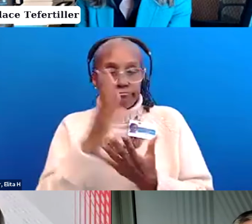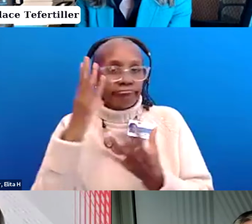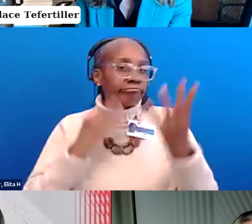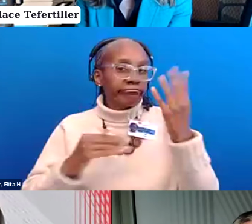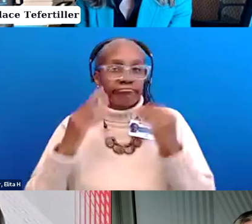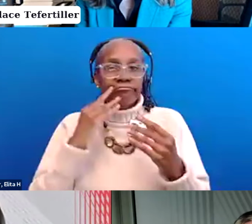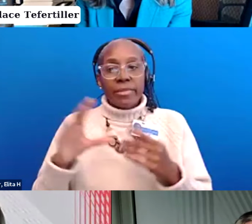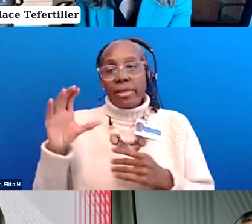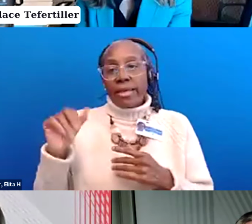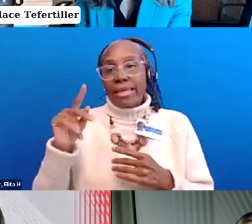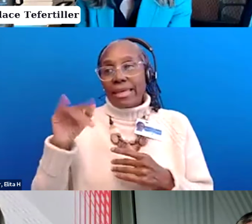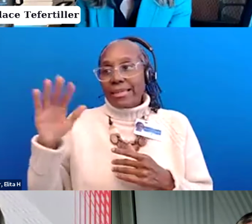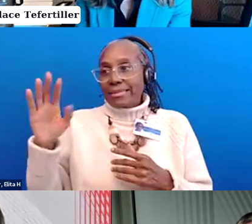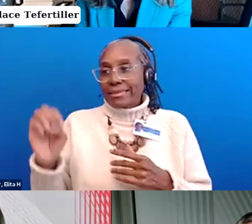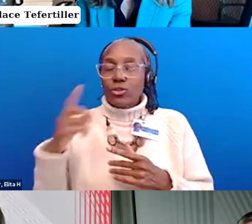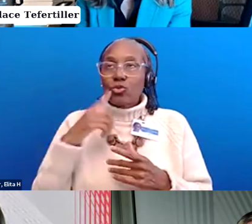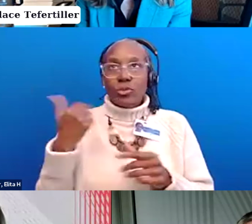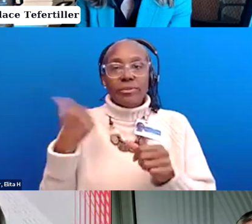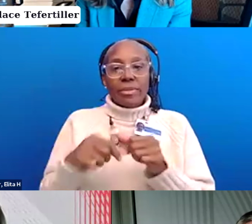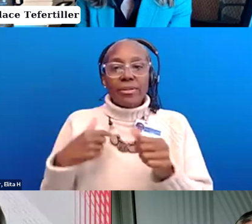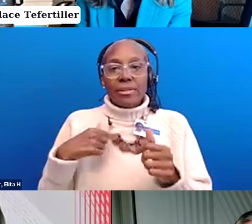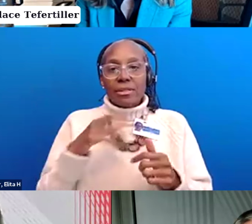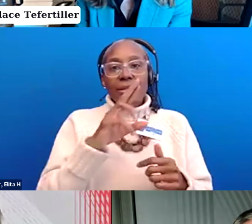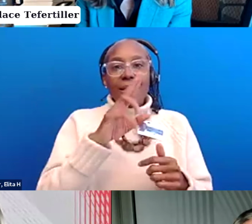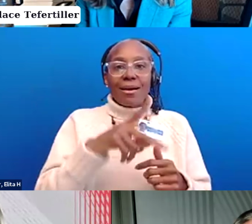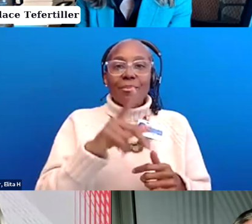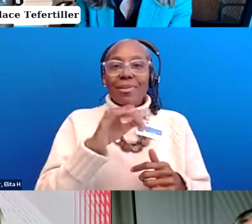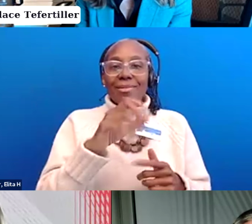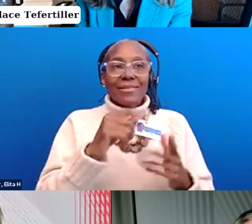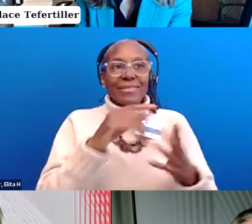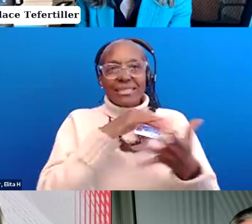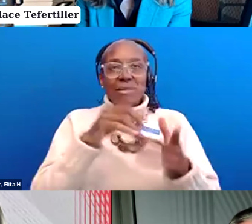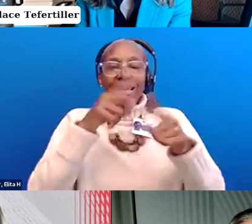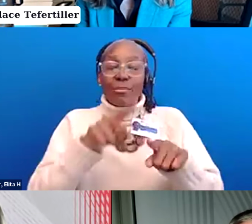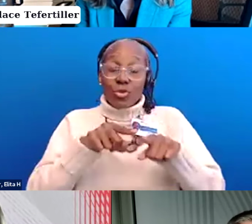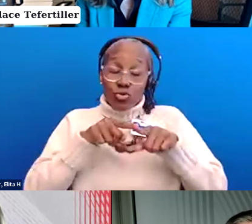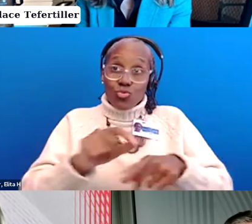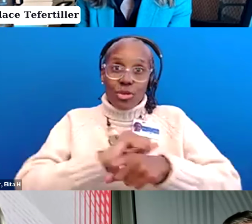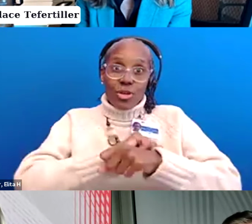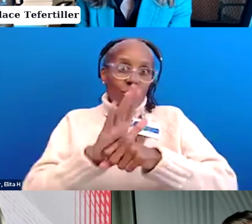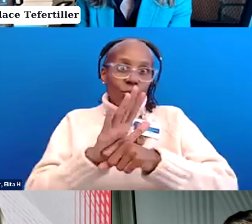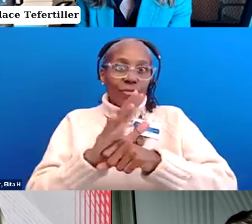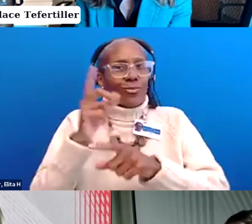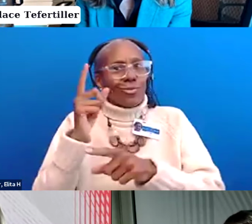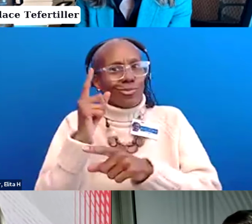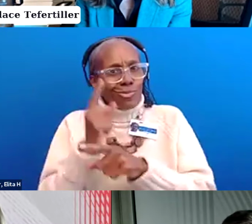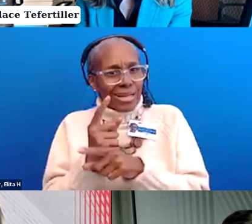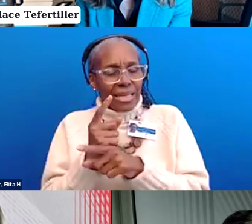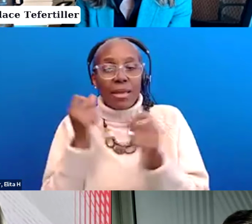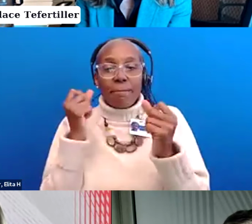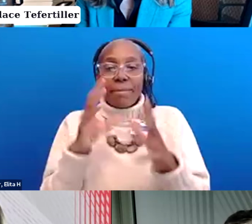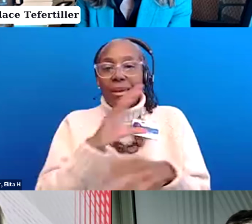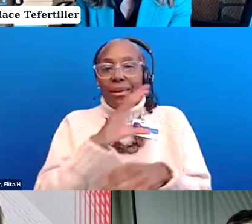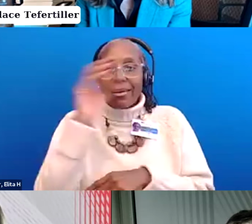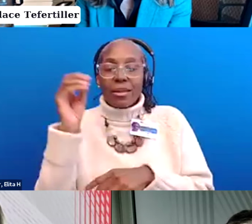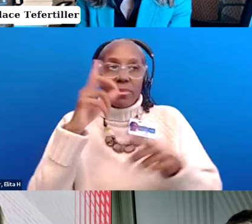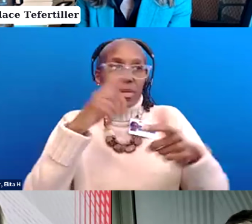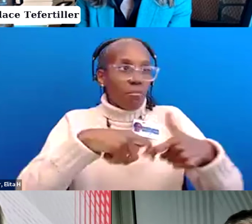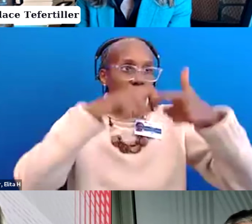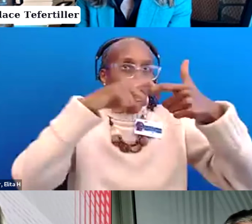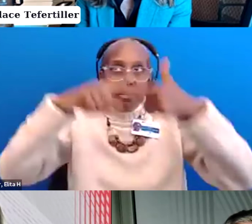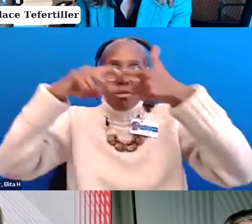pleased, Candy, that you reminded me that this Uplift study was conducted during COVID. So many companies